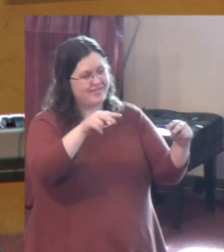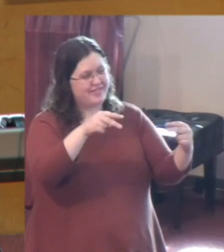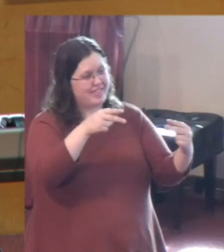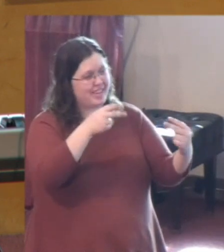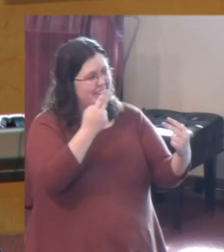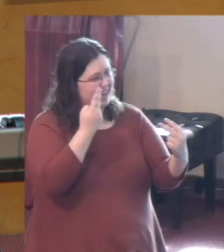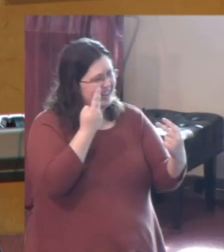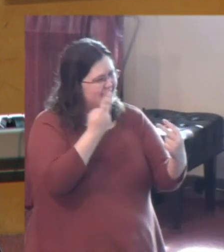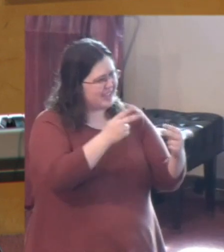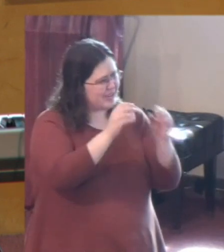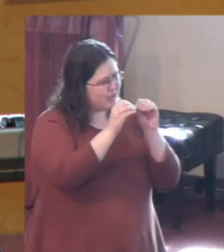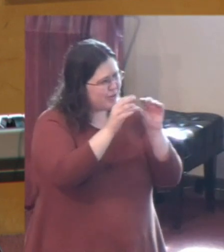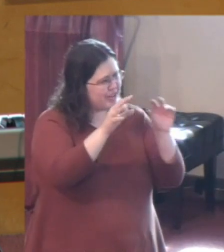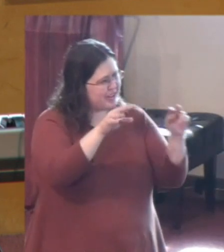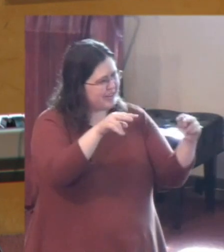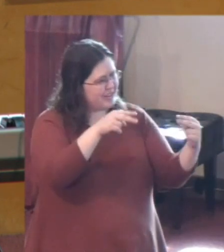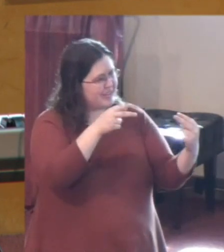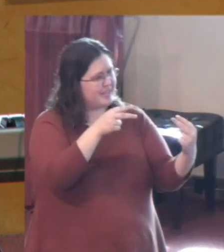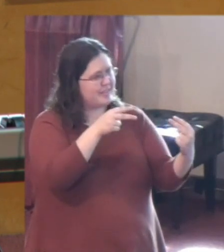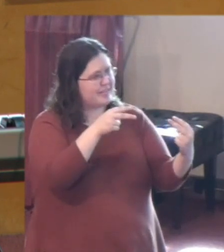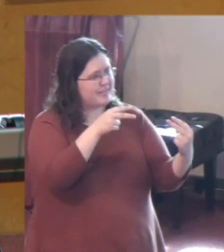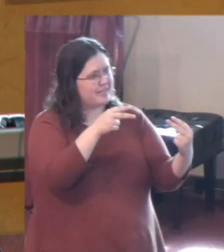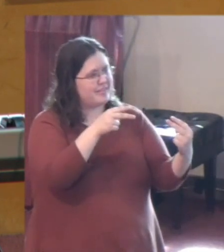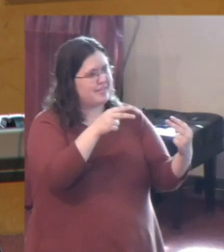looking glass.